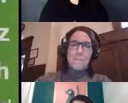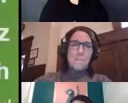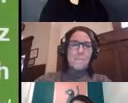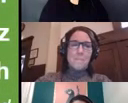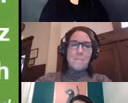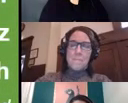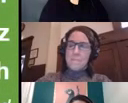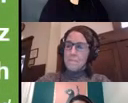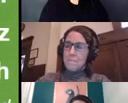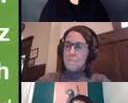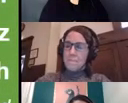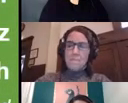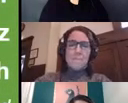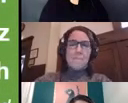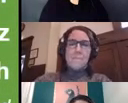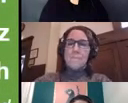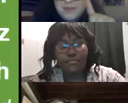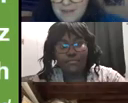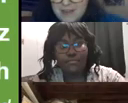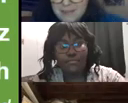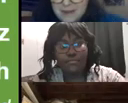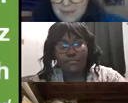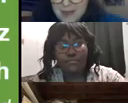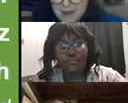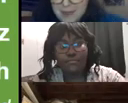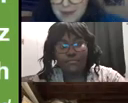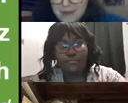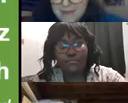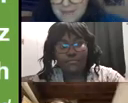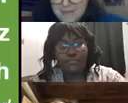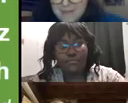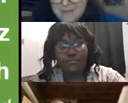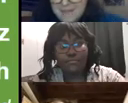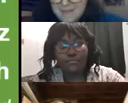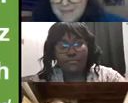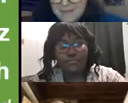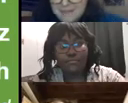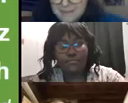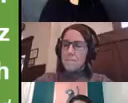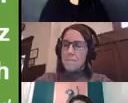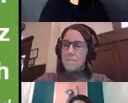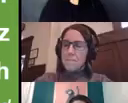Not yet. Okay. Let's get streaming live on Facebook and we'll get going. Okay.